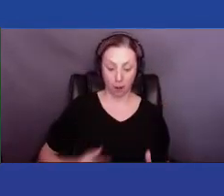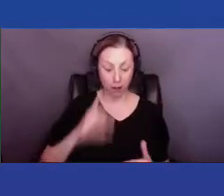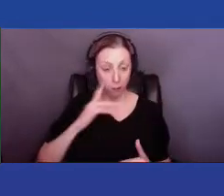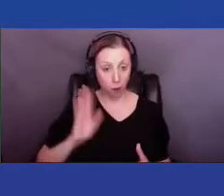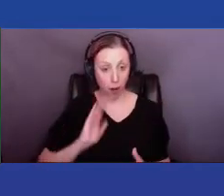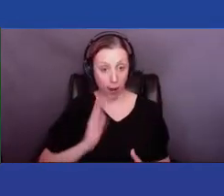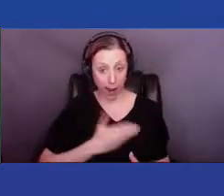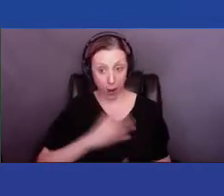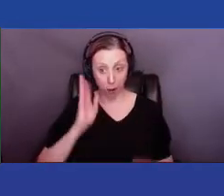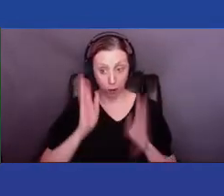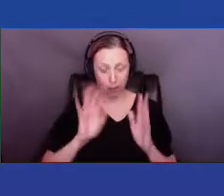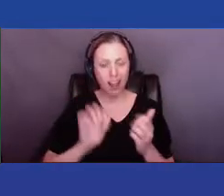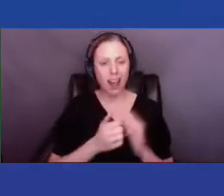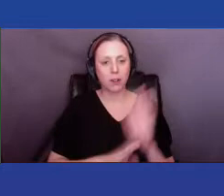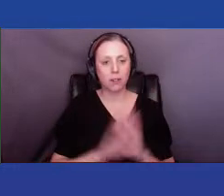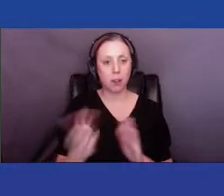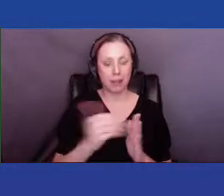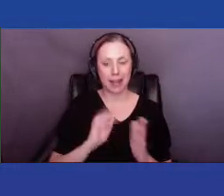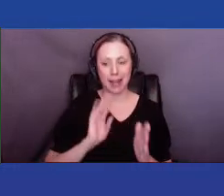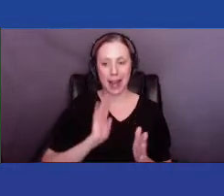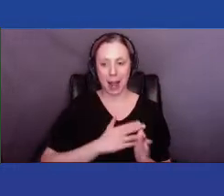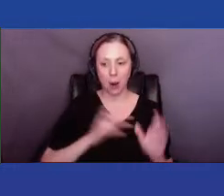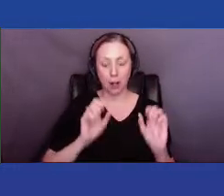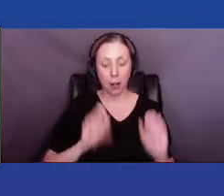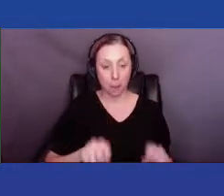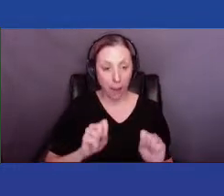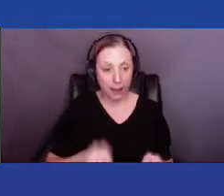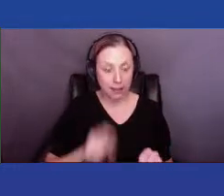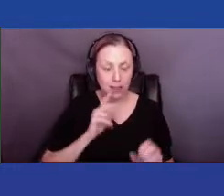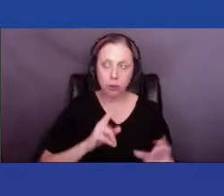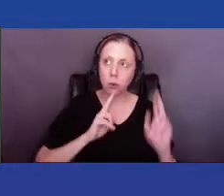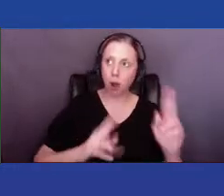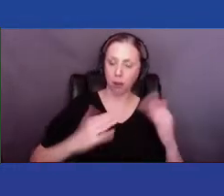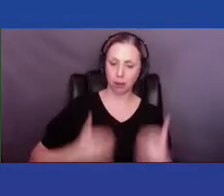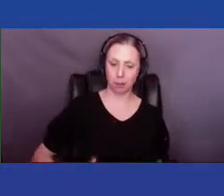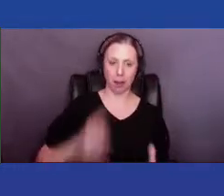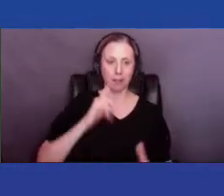to redevelop our capacity to honor the body of Mother Earth?